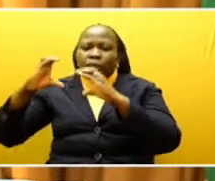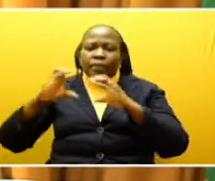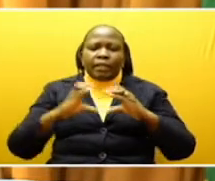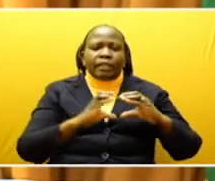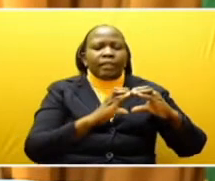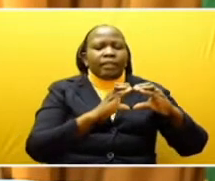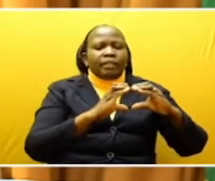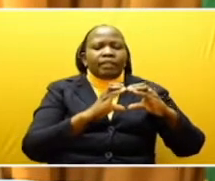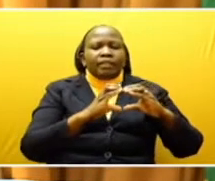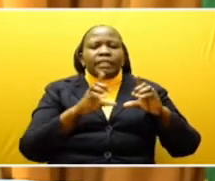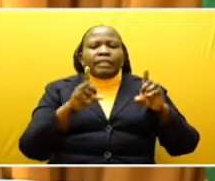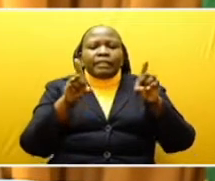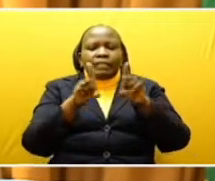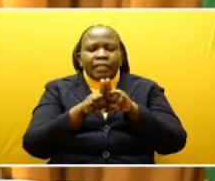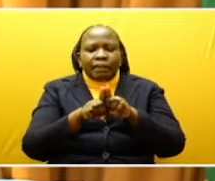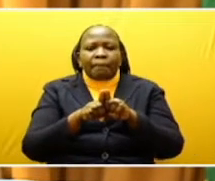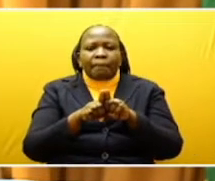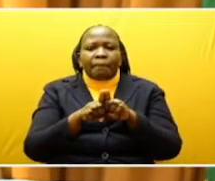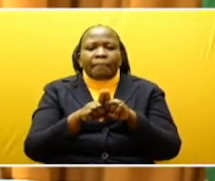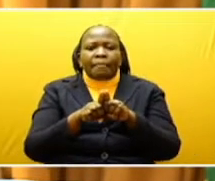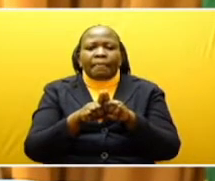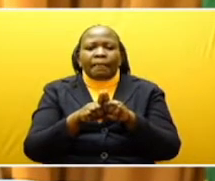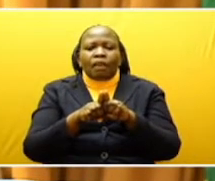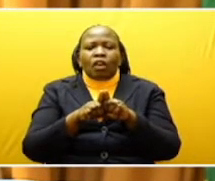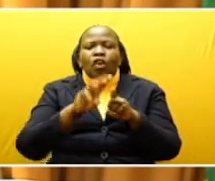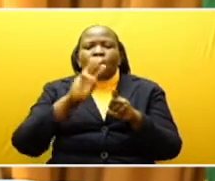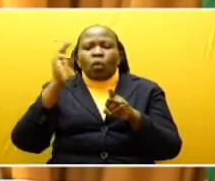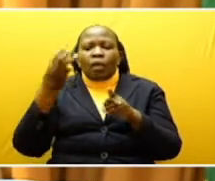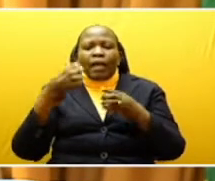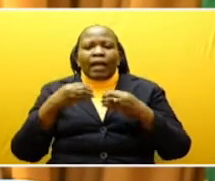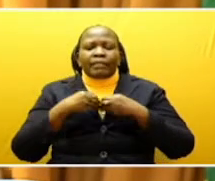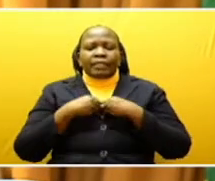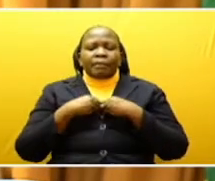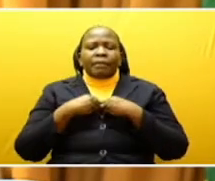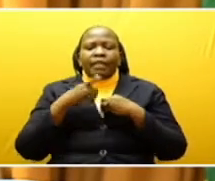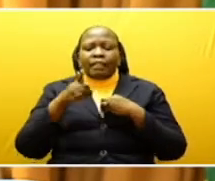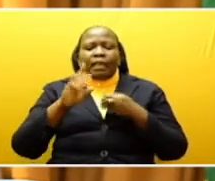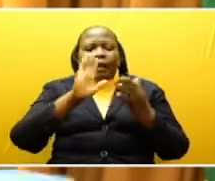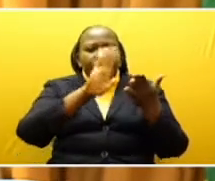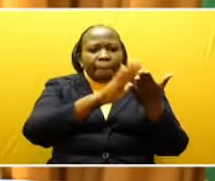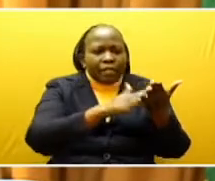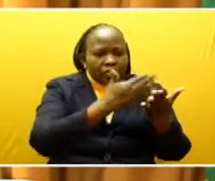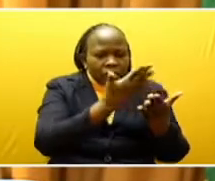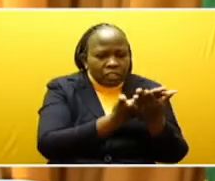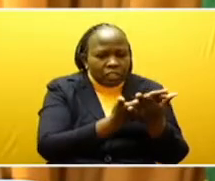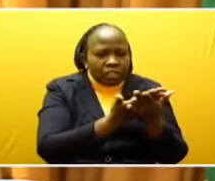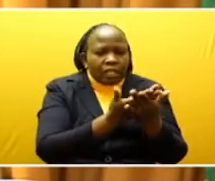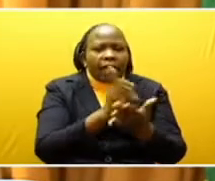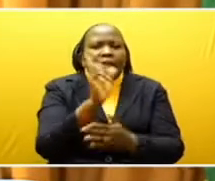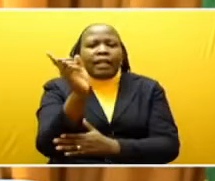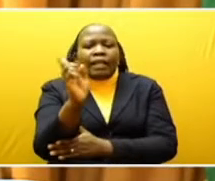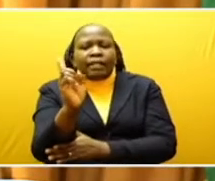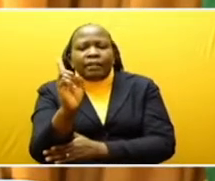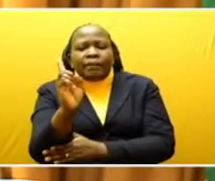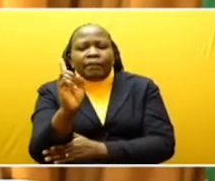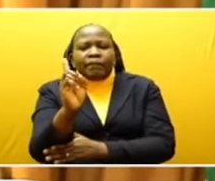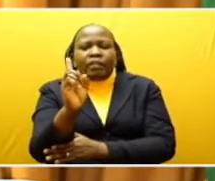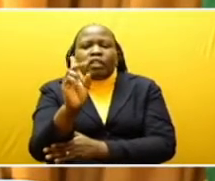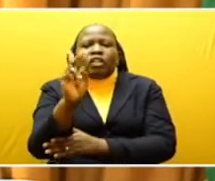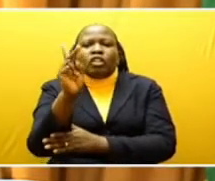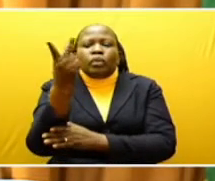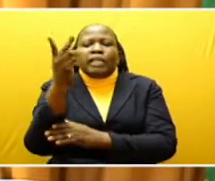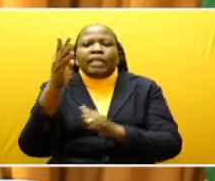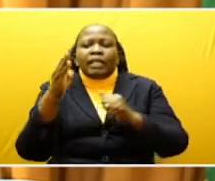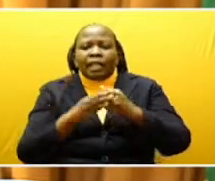and as a result, we allow the application dated the 29th